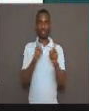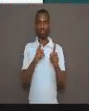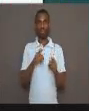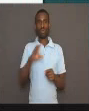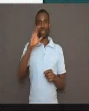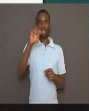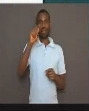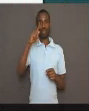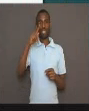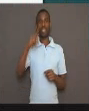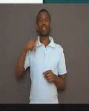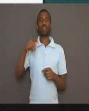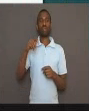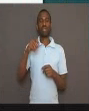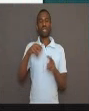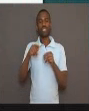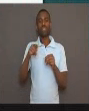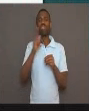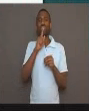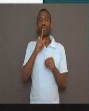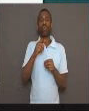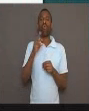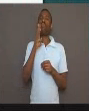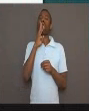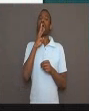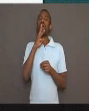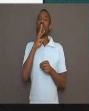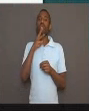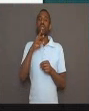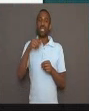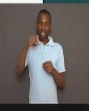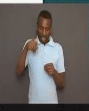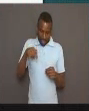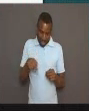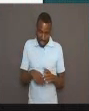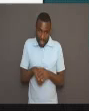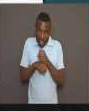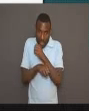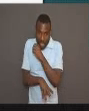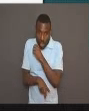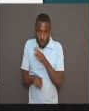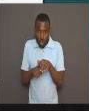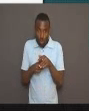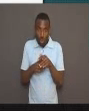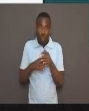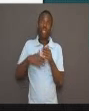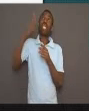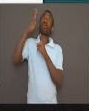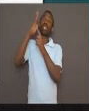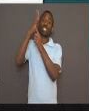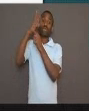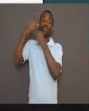Plants use capillary action to draw water into their roots and